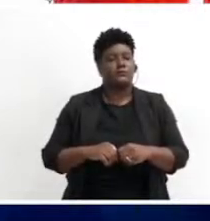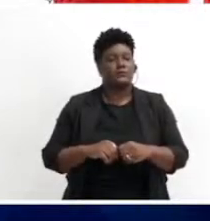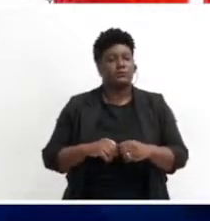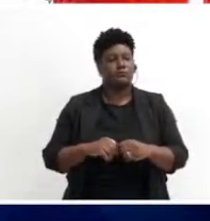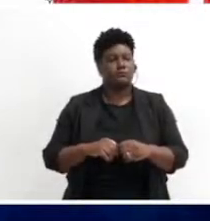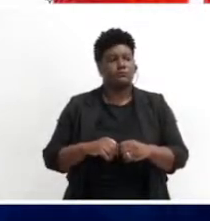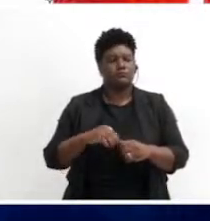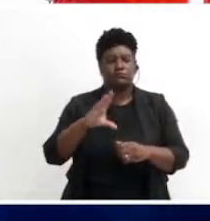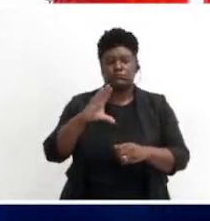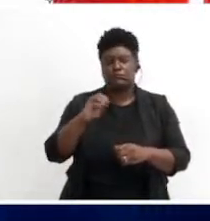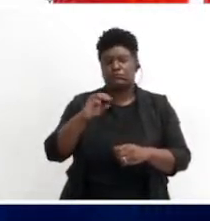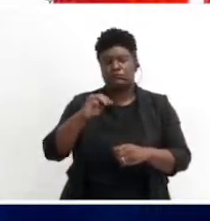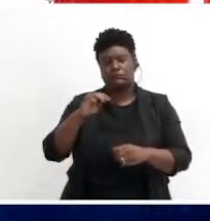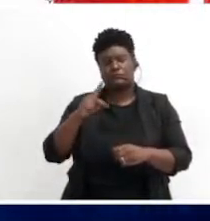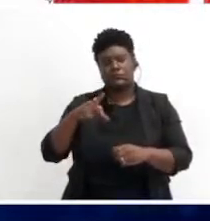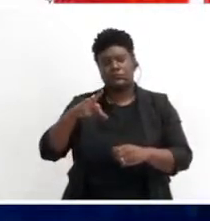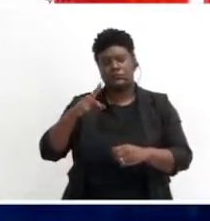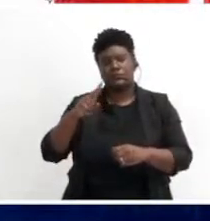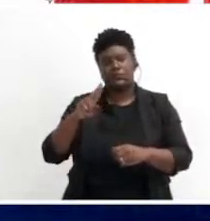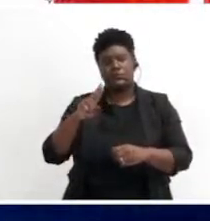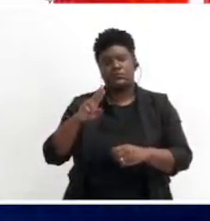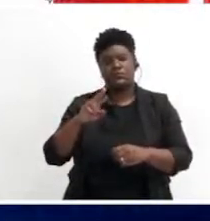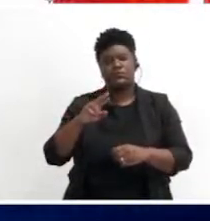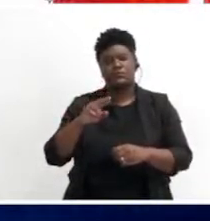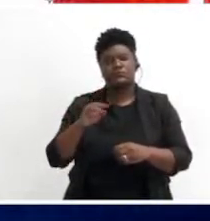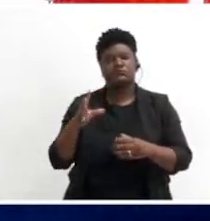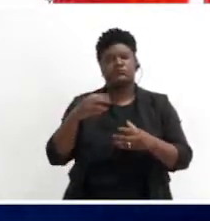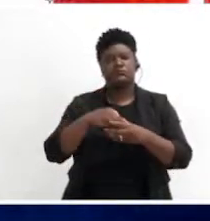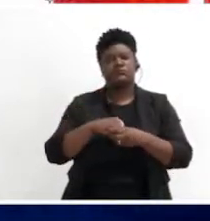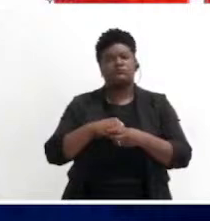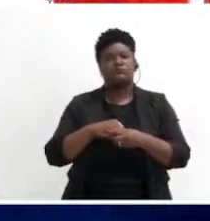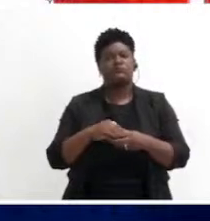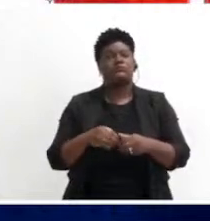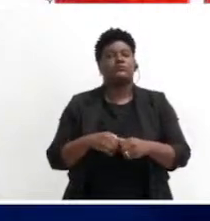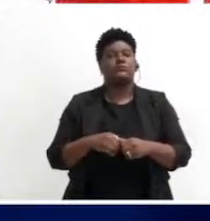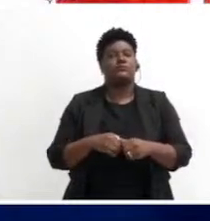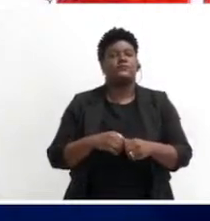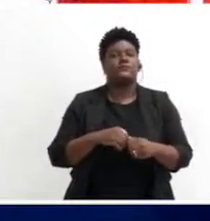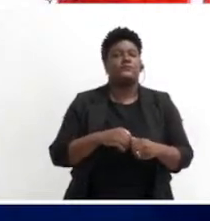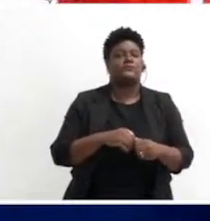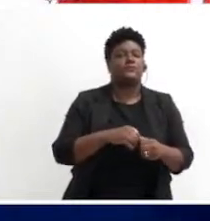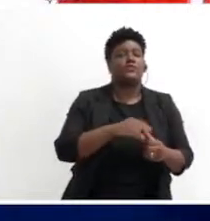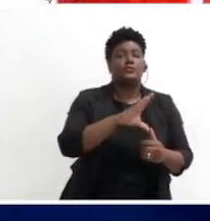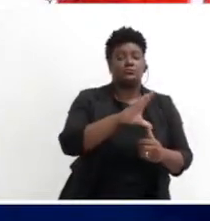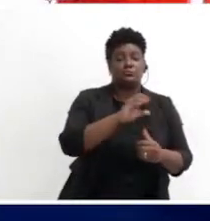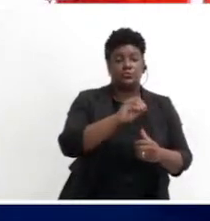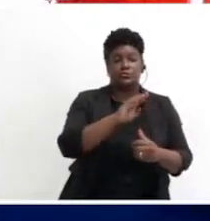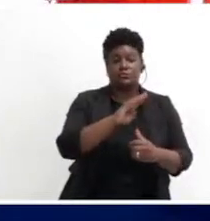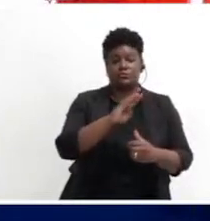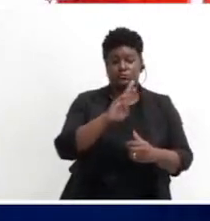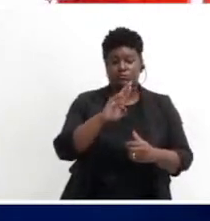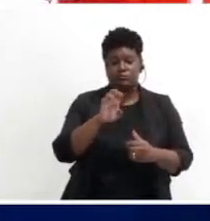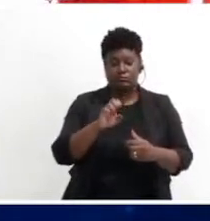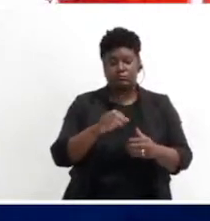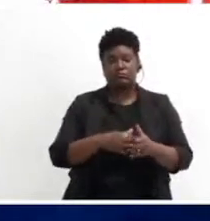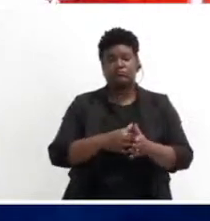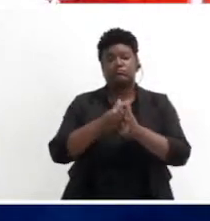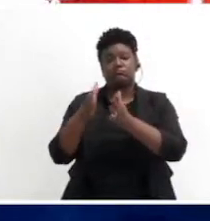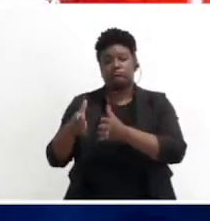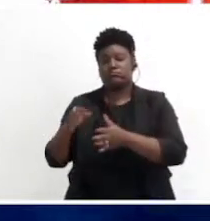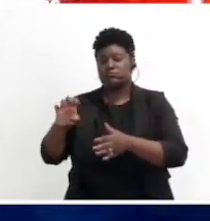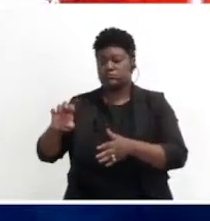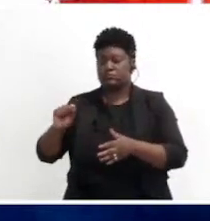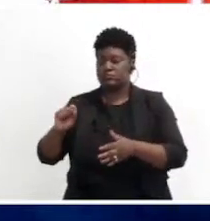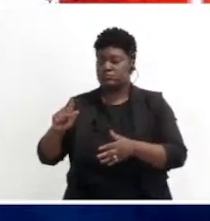copper on one side and you have a tin-based solder on the other, you're going to form intermetallic compounds that are